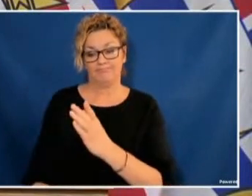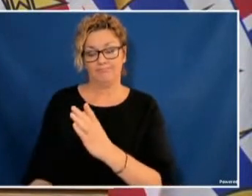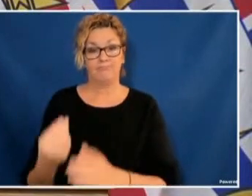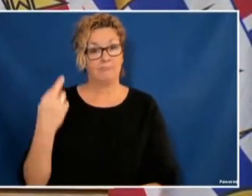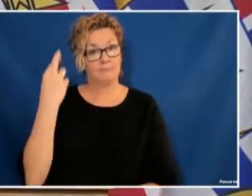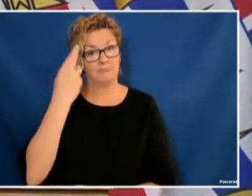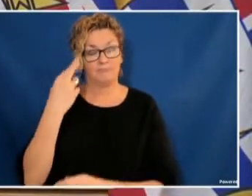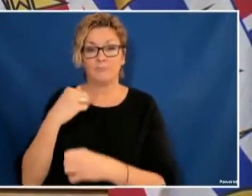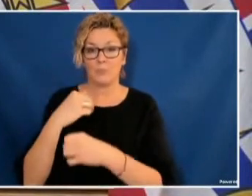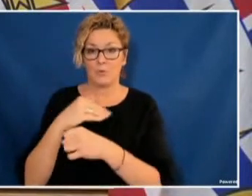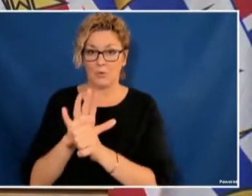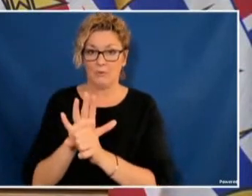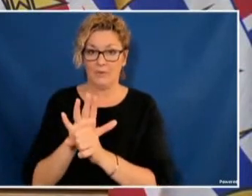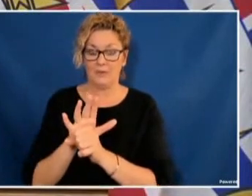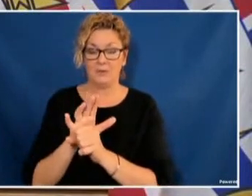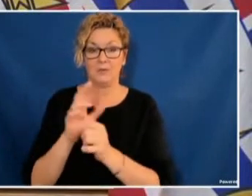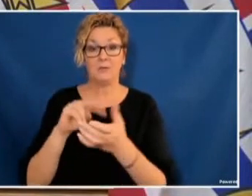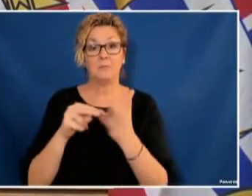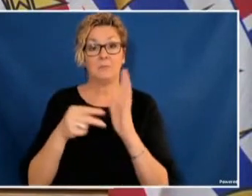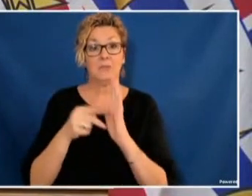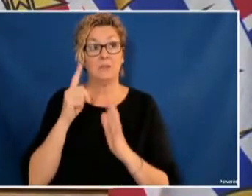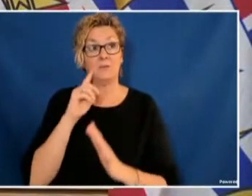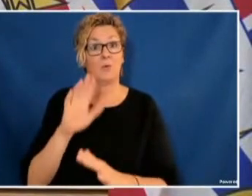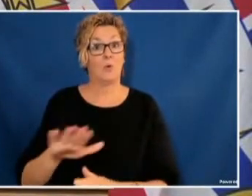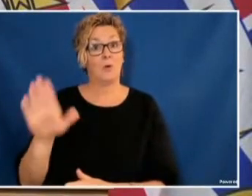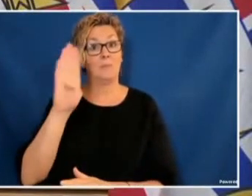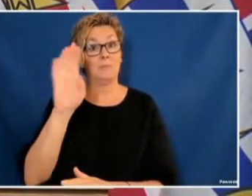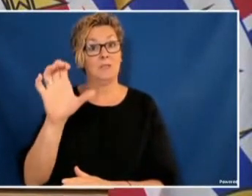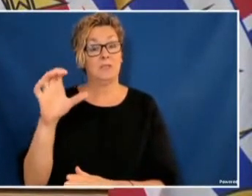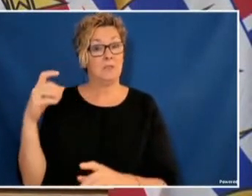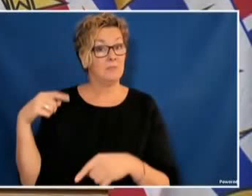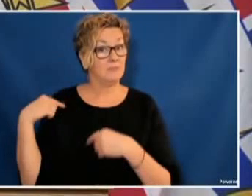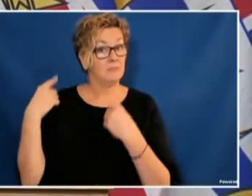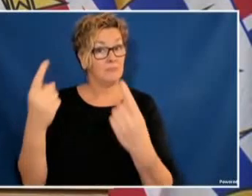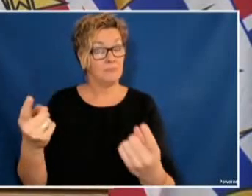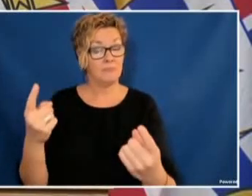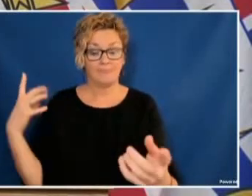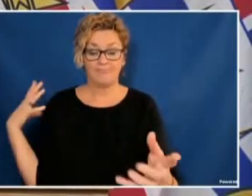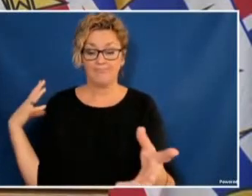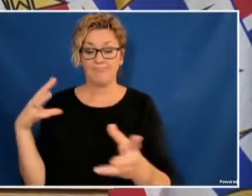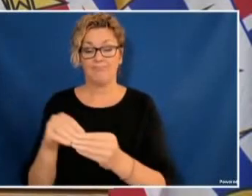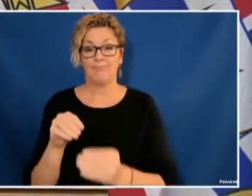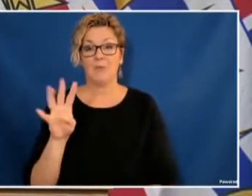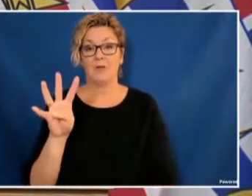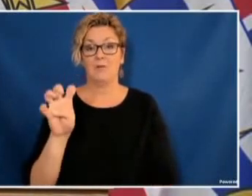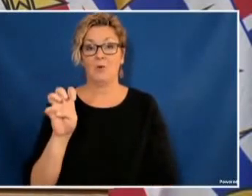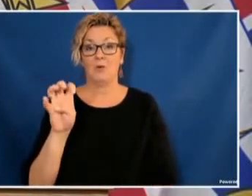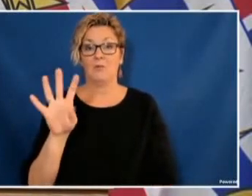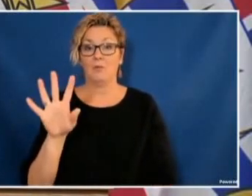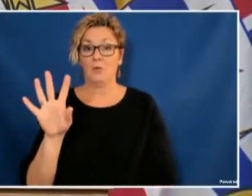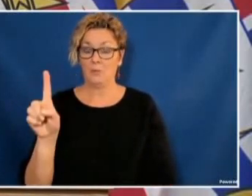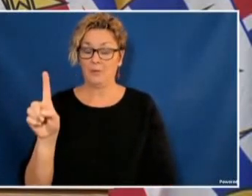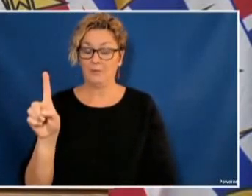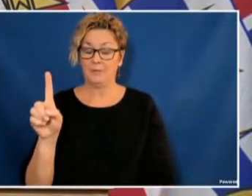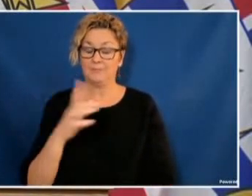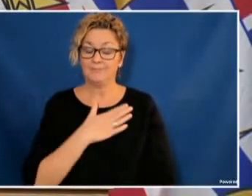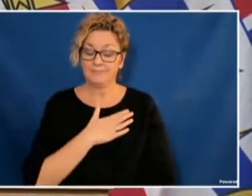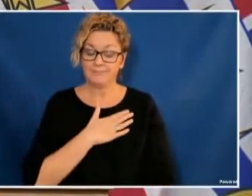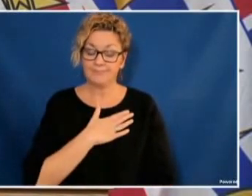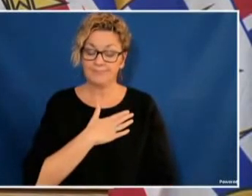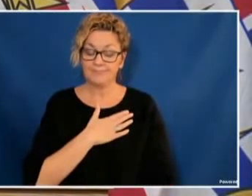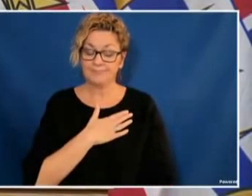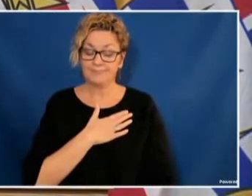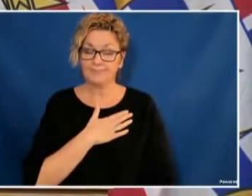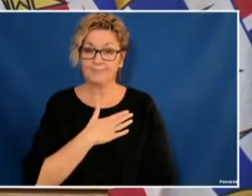We also have 5 new healthcare outbreaks in Mountain View Village, Fleetwood Villa, Lakeview Care Centre, St.